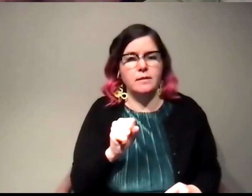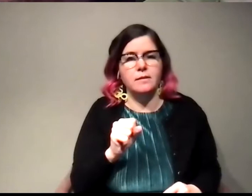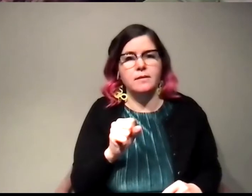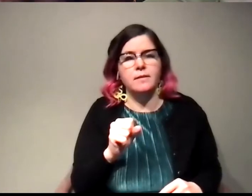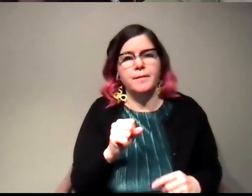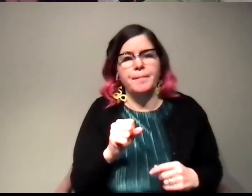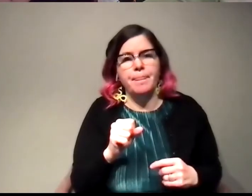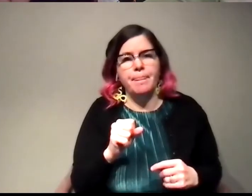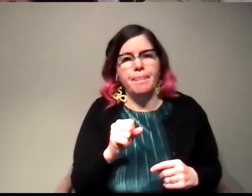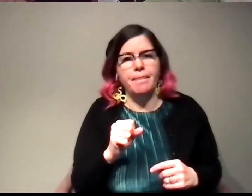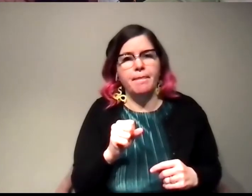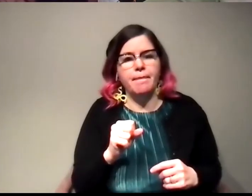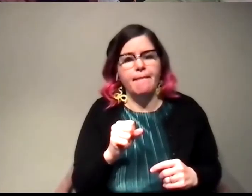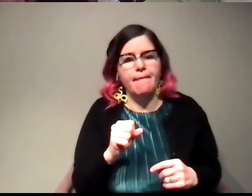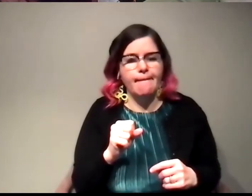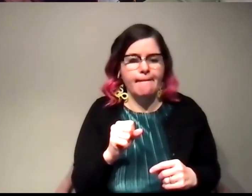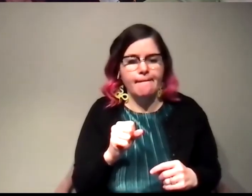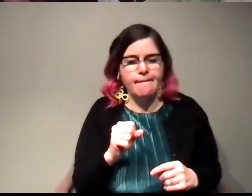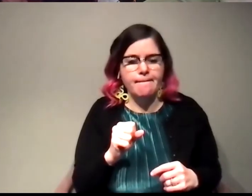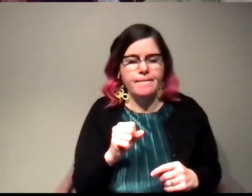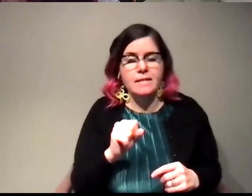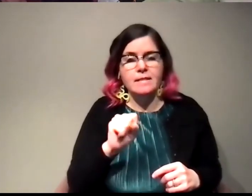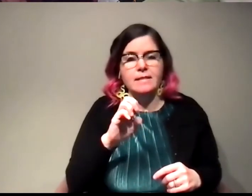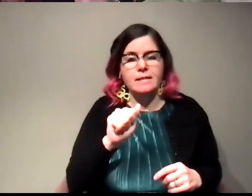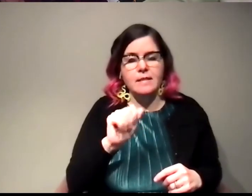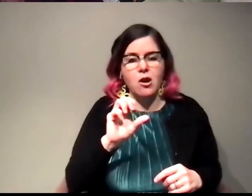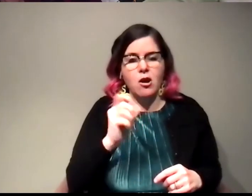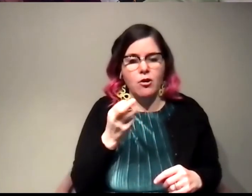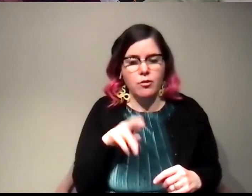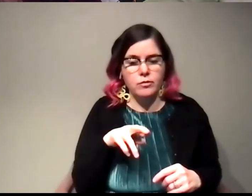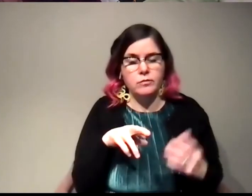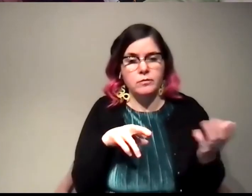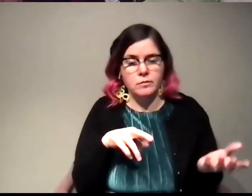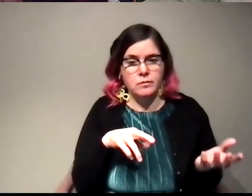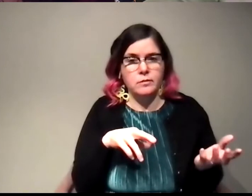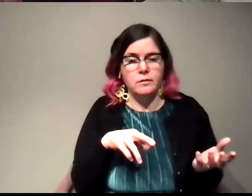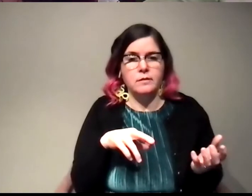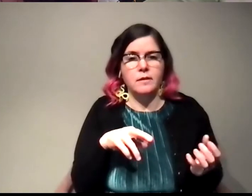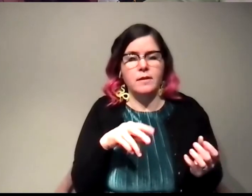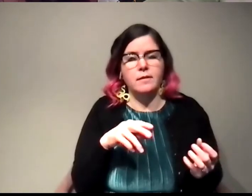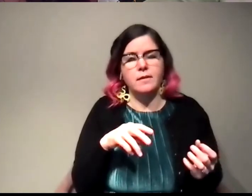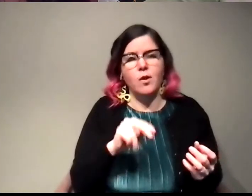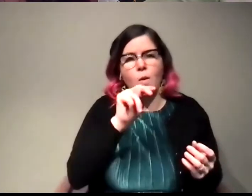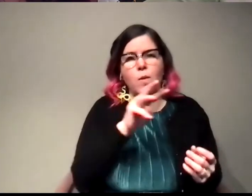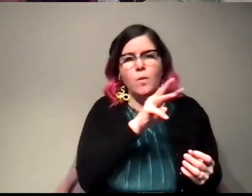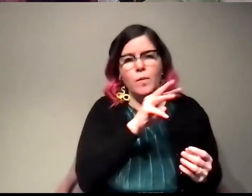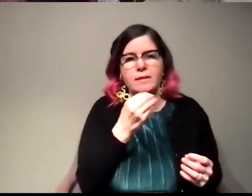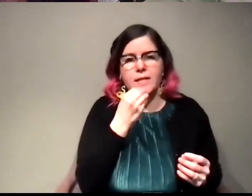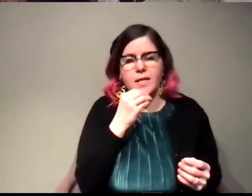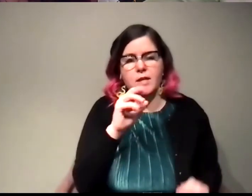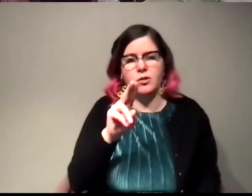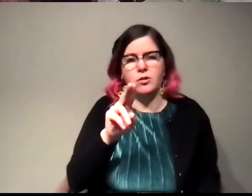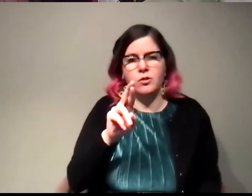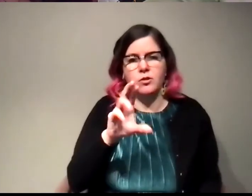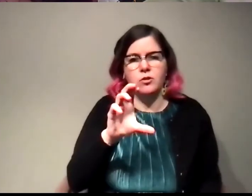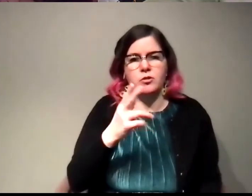think the sea otters are also another good example up in the Pacific Northwest, where they eat sea urchins. And when